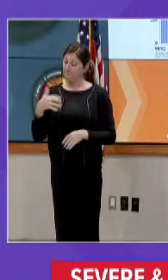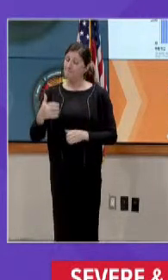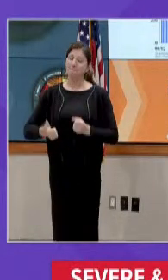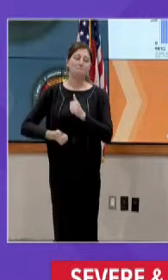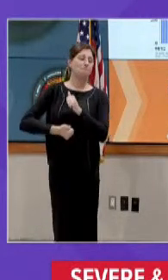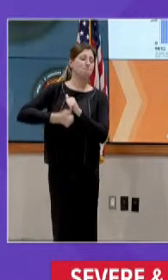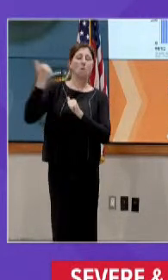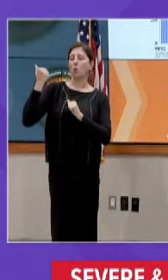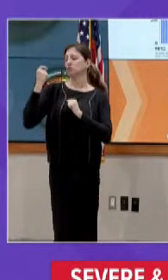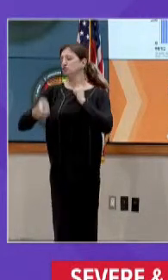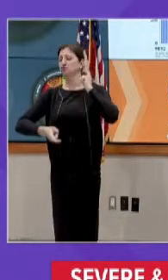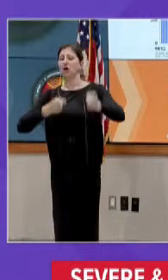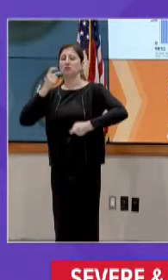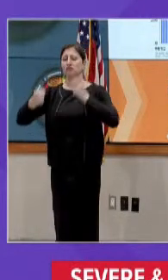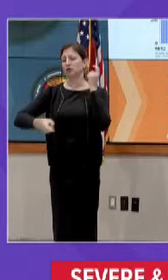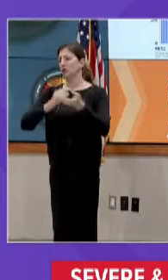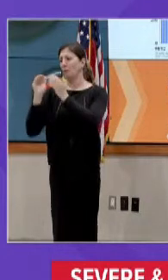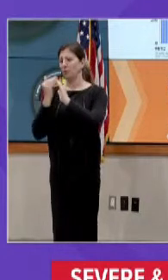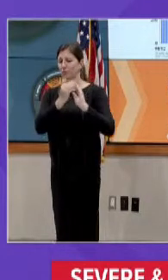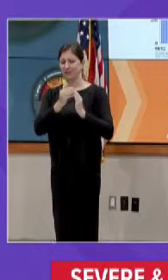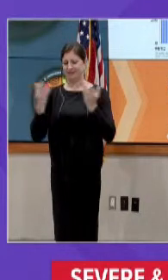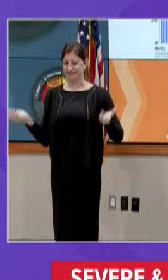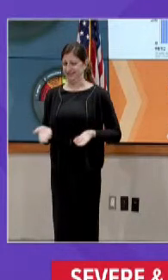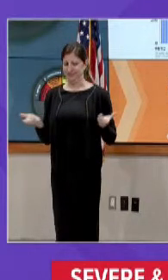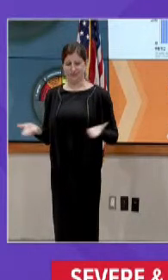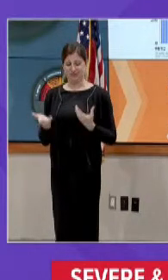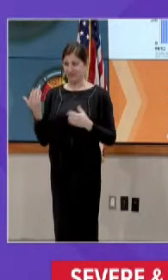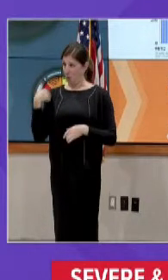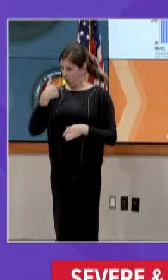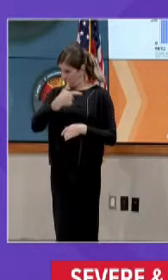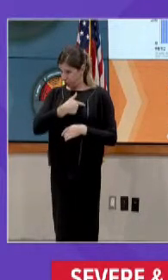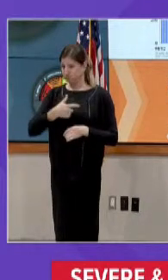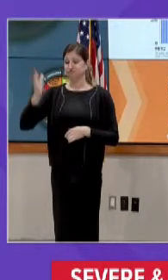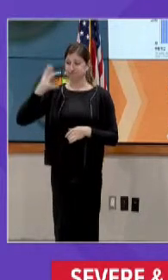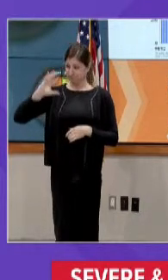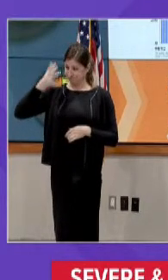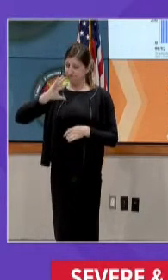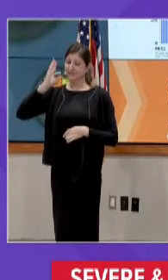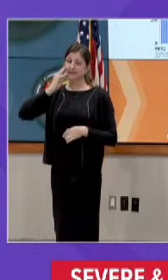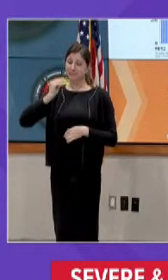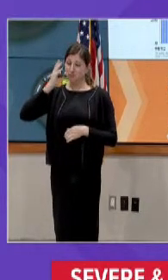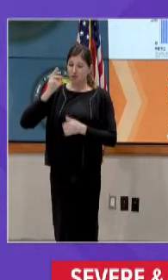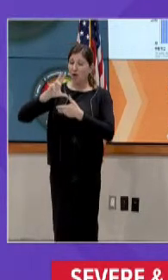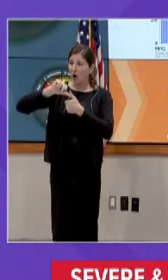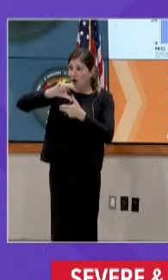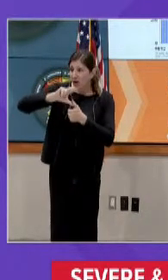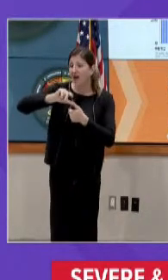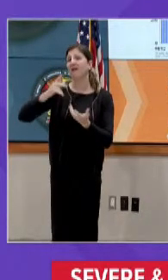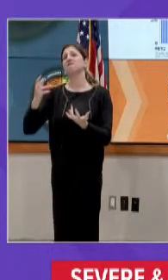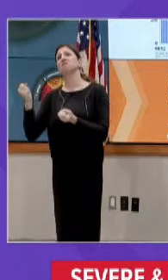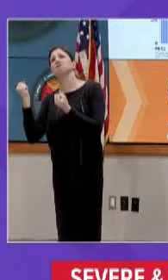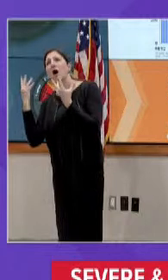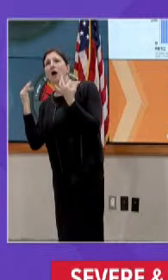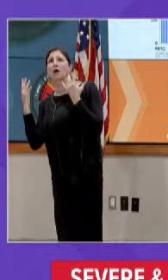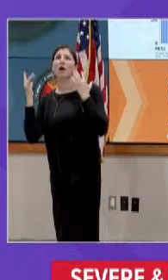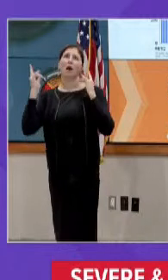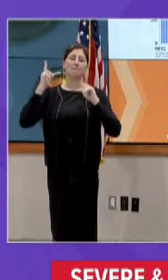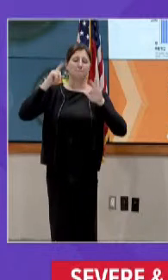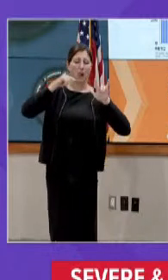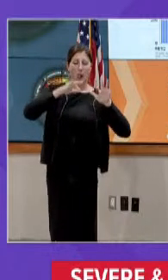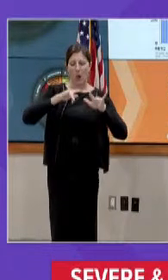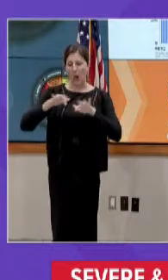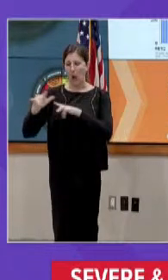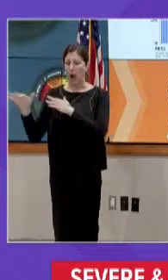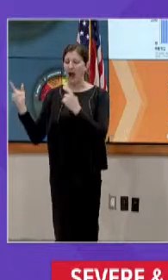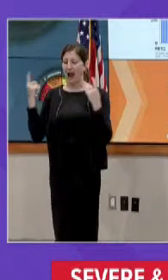caring communities out there. Our previous responses to hurricanes and even fires and all sorts of activities over